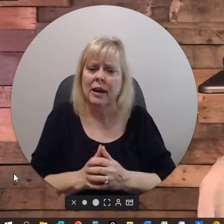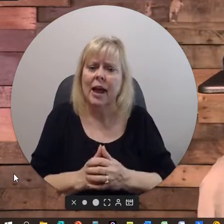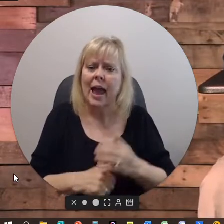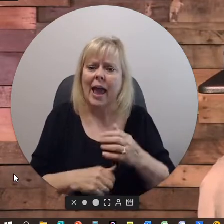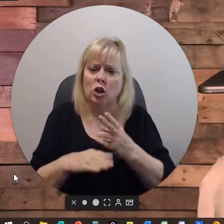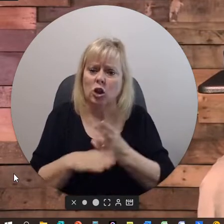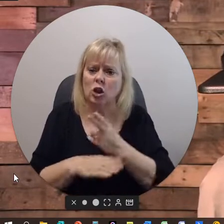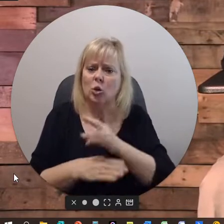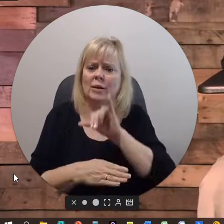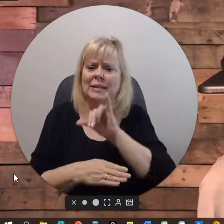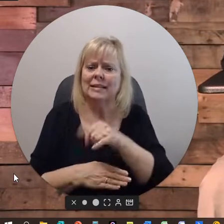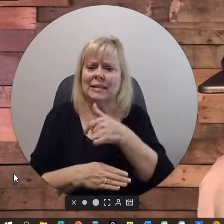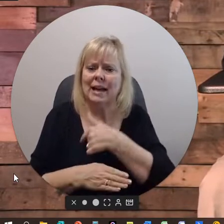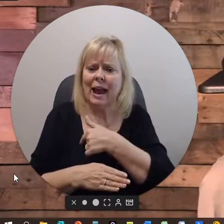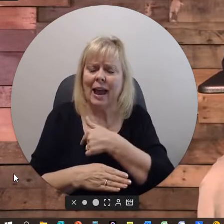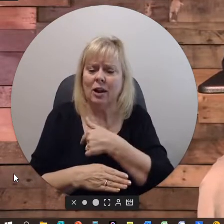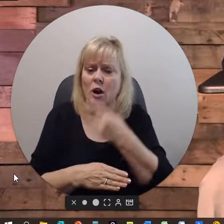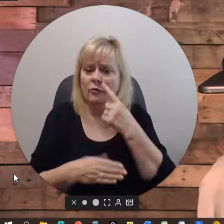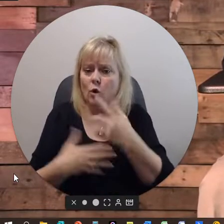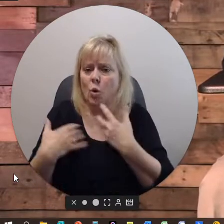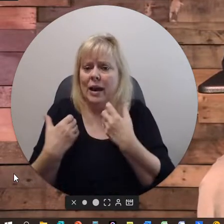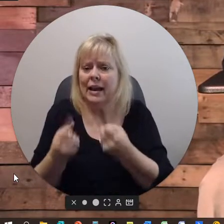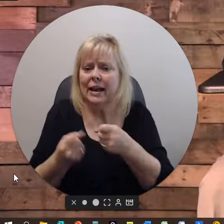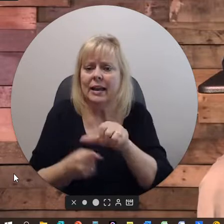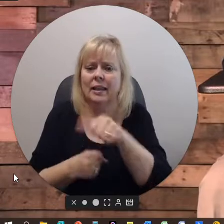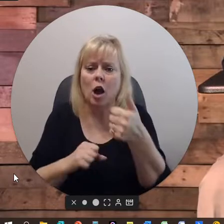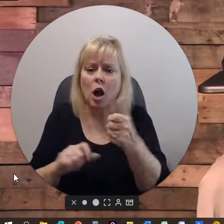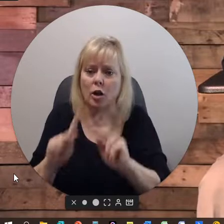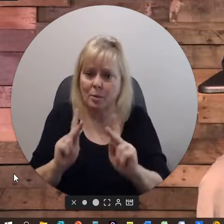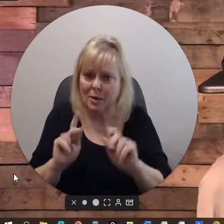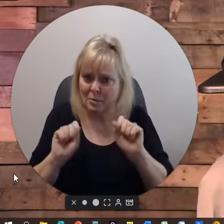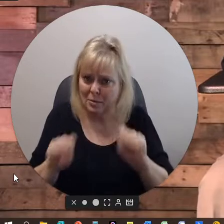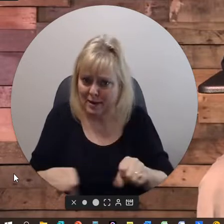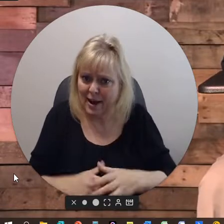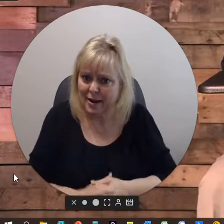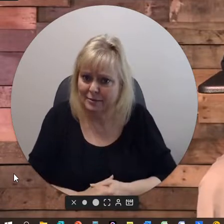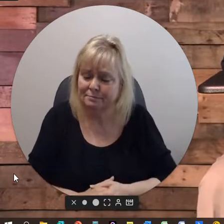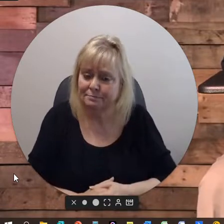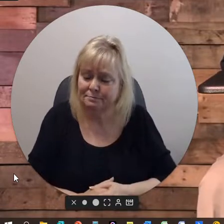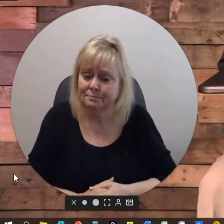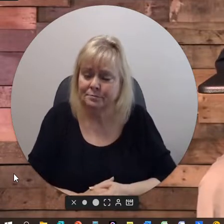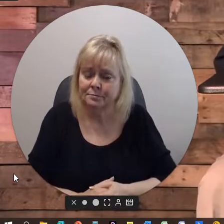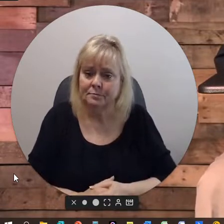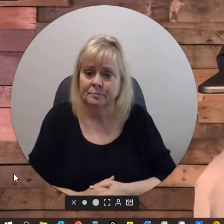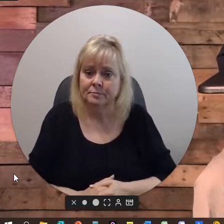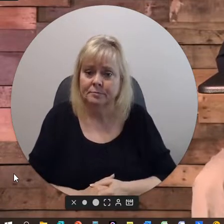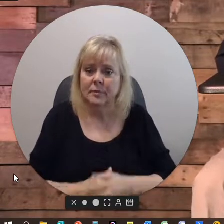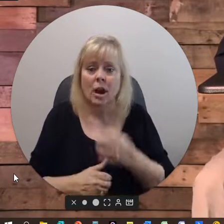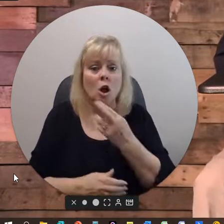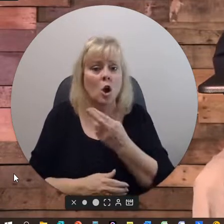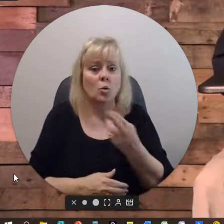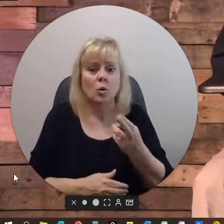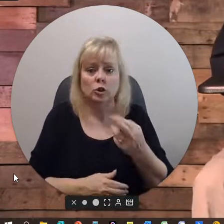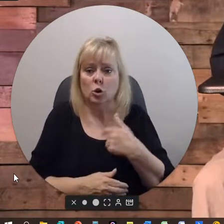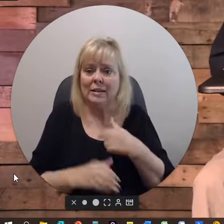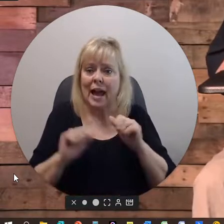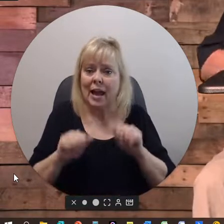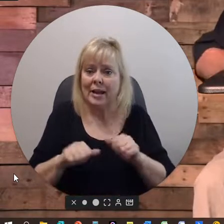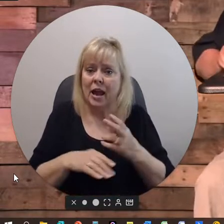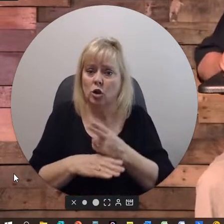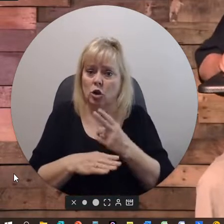healing for the community that you live in and serve, a resource that you can use in ministry to